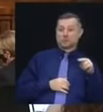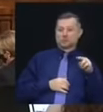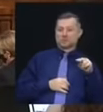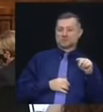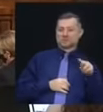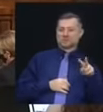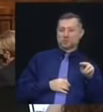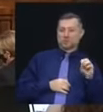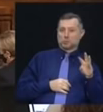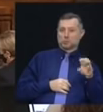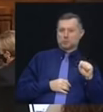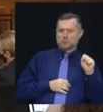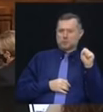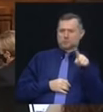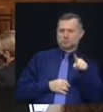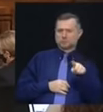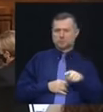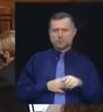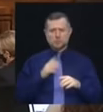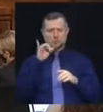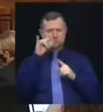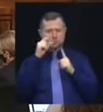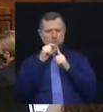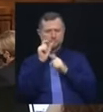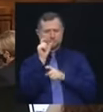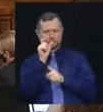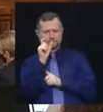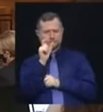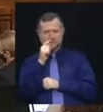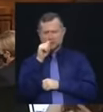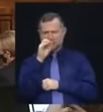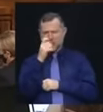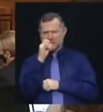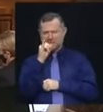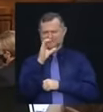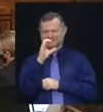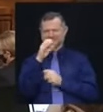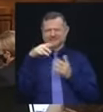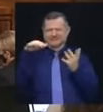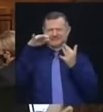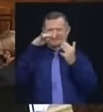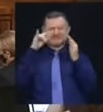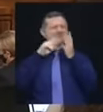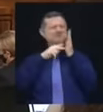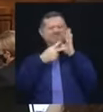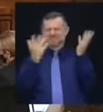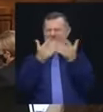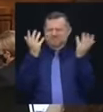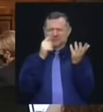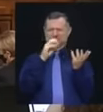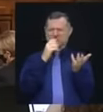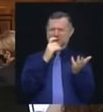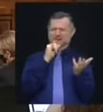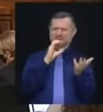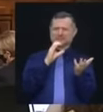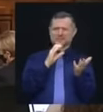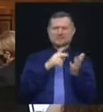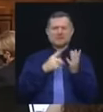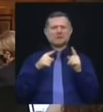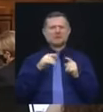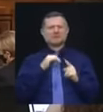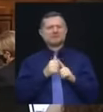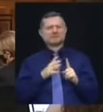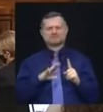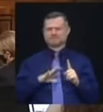in the executive chamber, so to follow up on what's been asked, do you agree or take issue with that term being